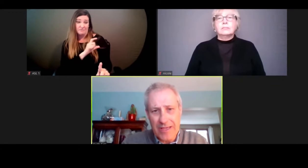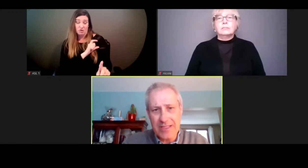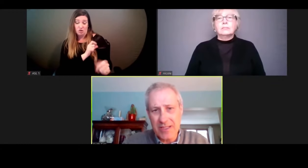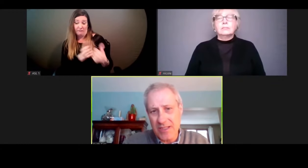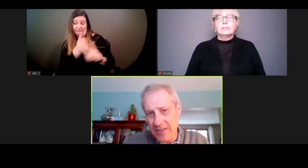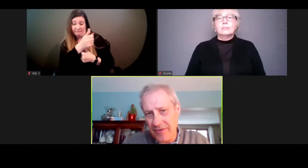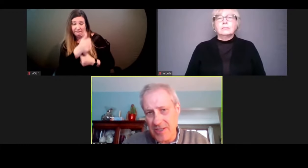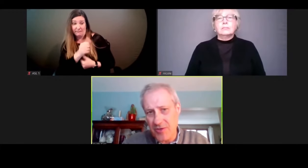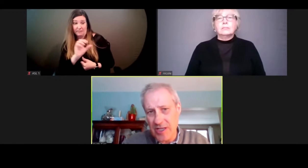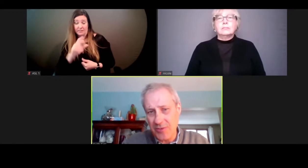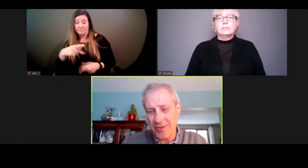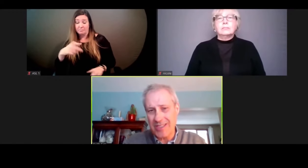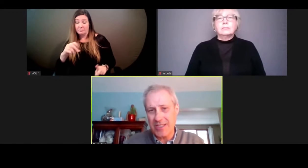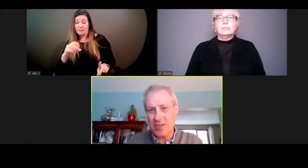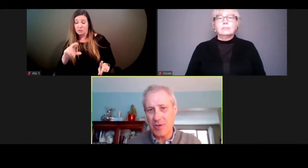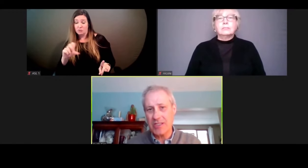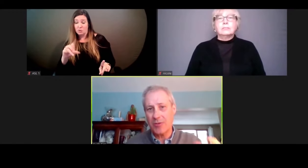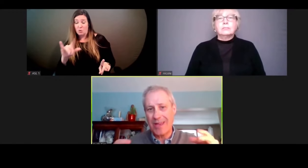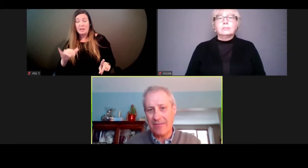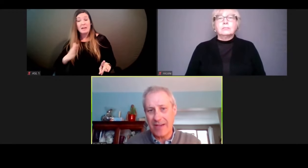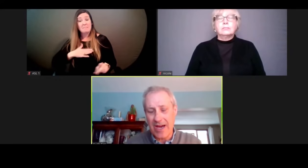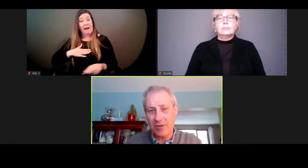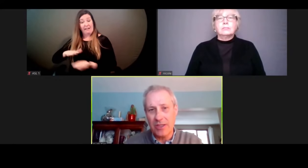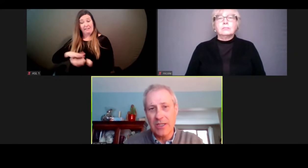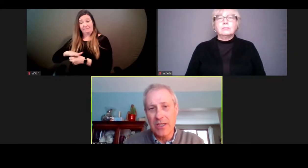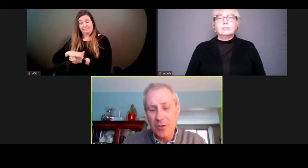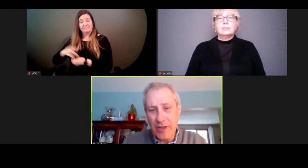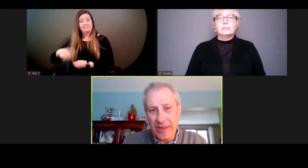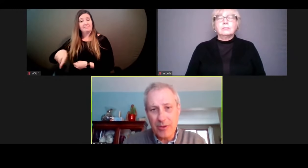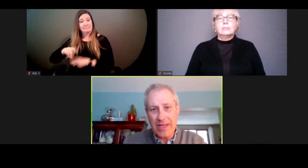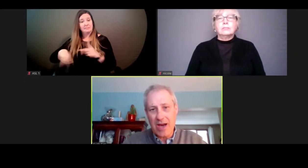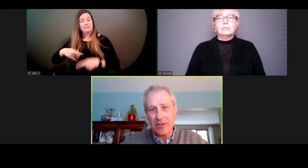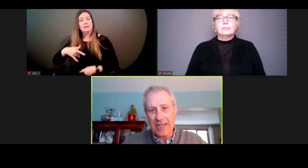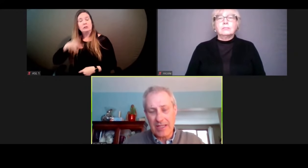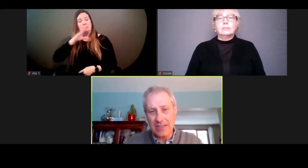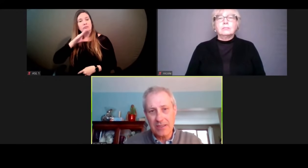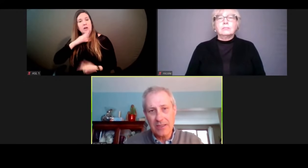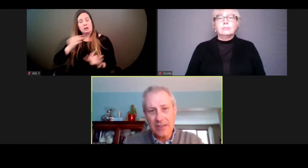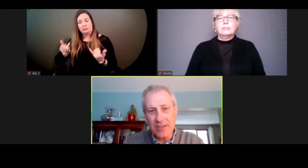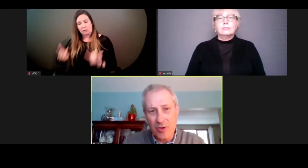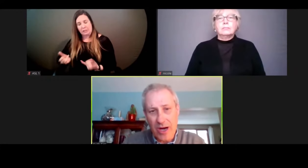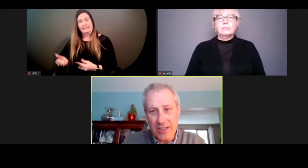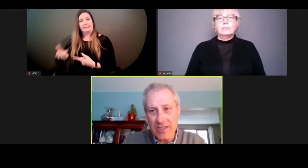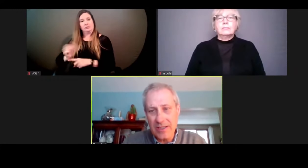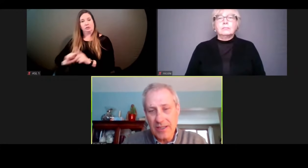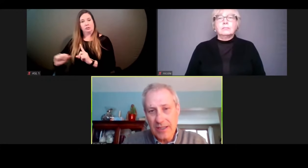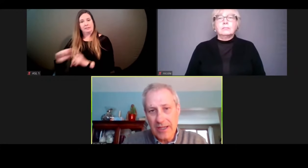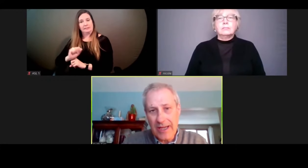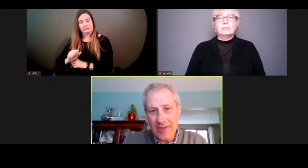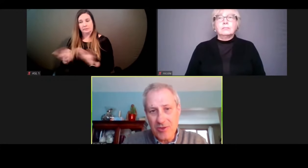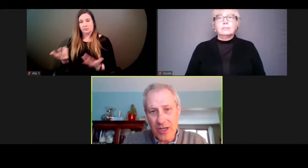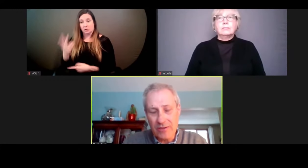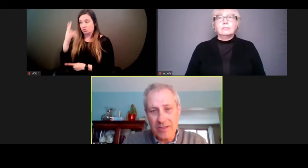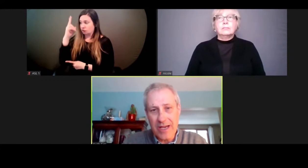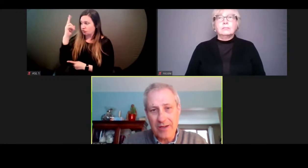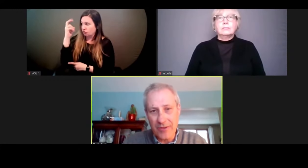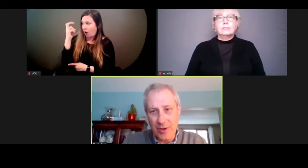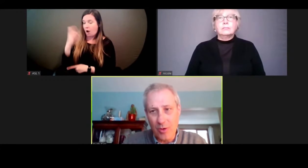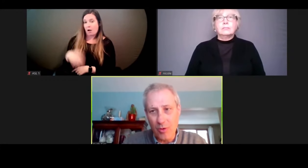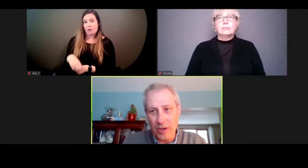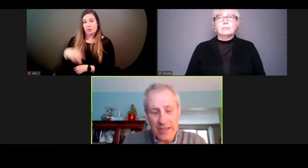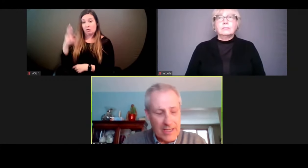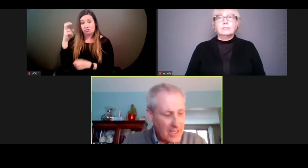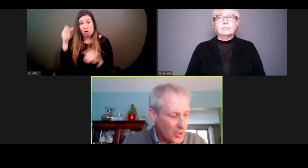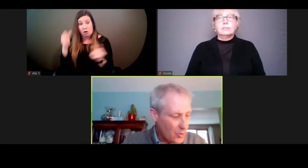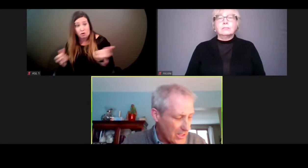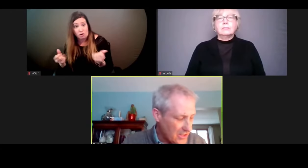my residents is the frustration with the situation that we have now with how to get the trucks and the truckers out of the